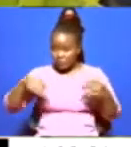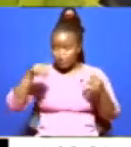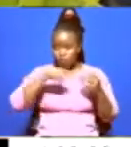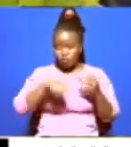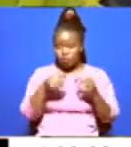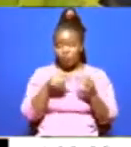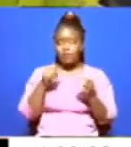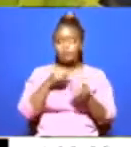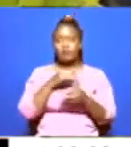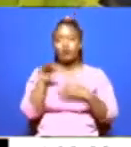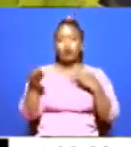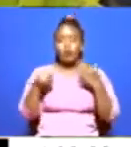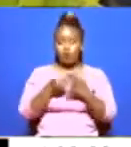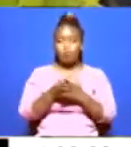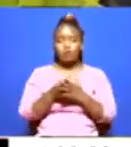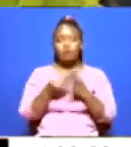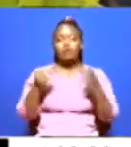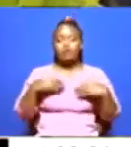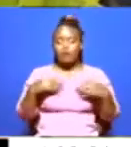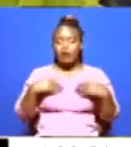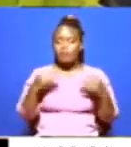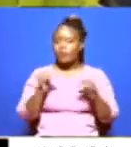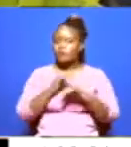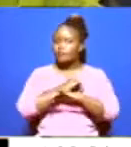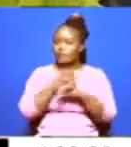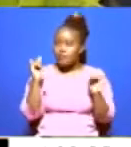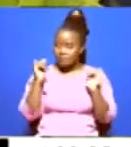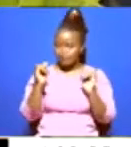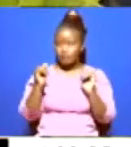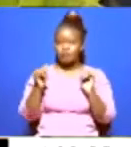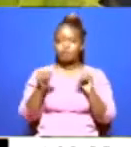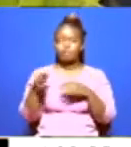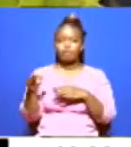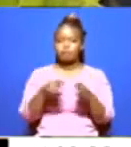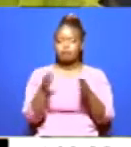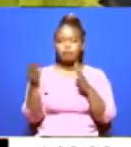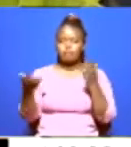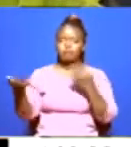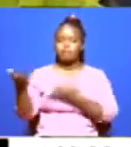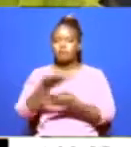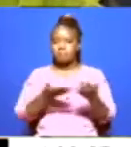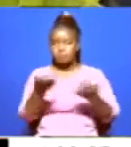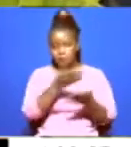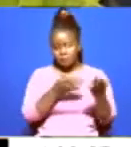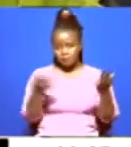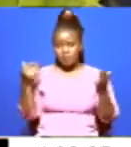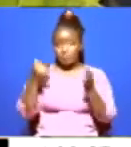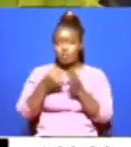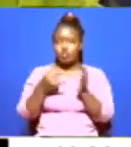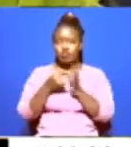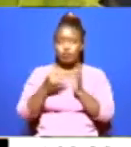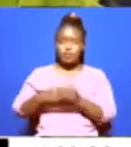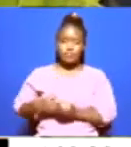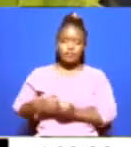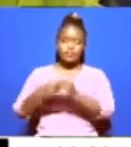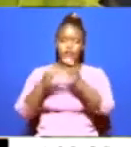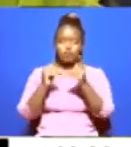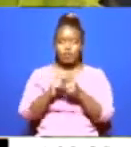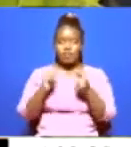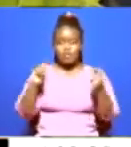to provide the clear parameters for interaction, including directions for transformation of